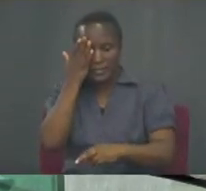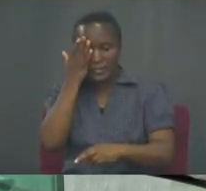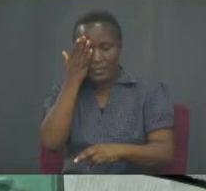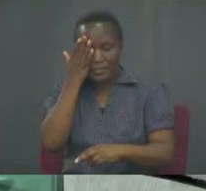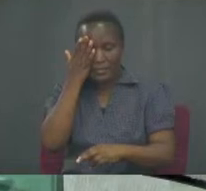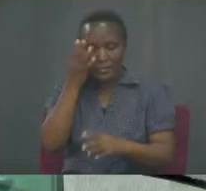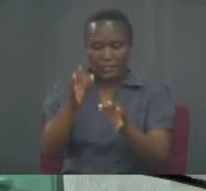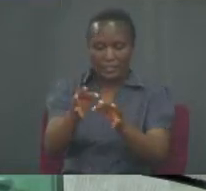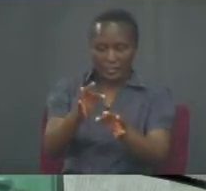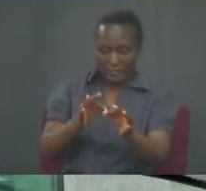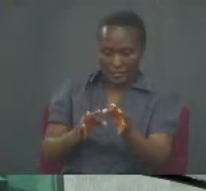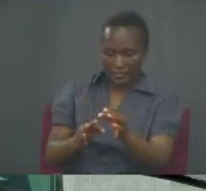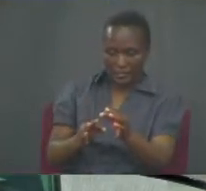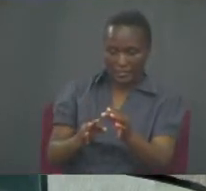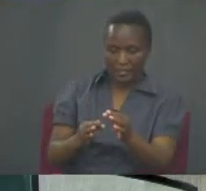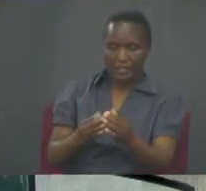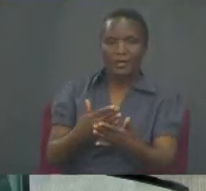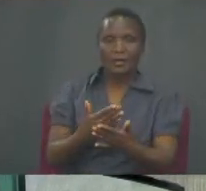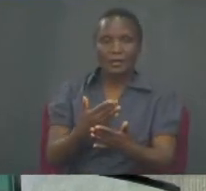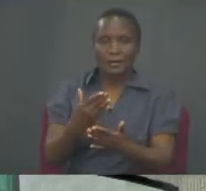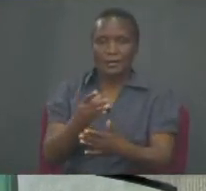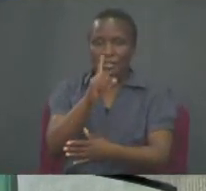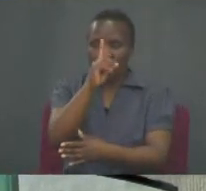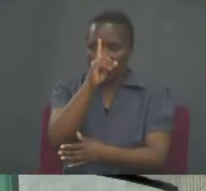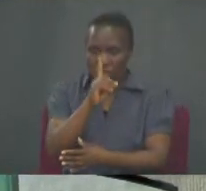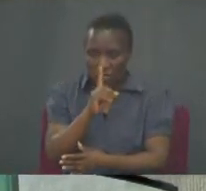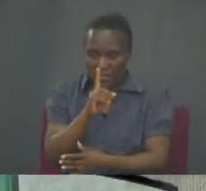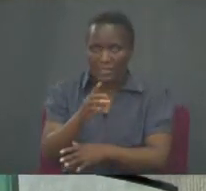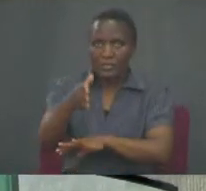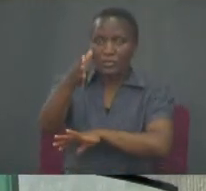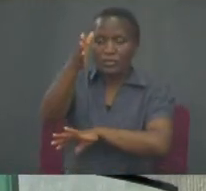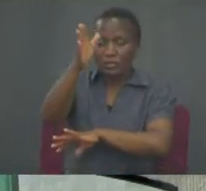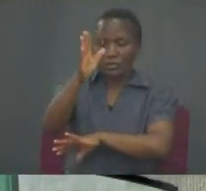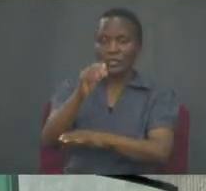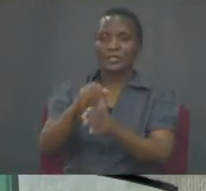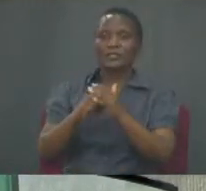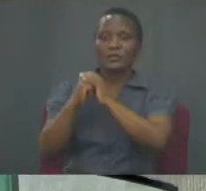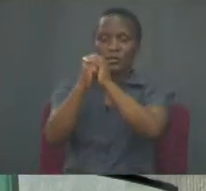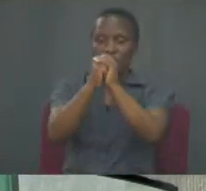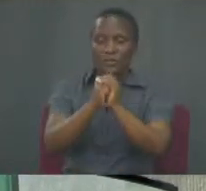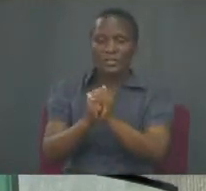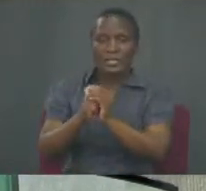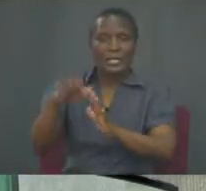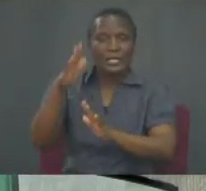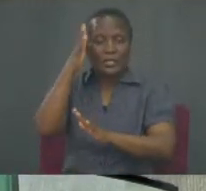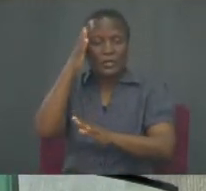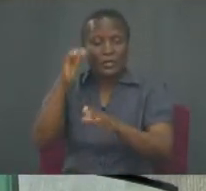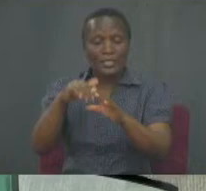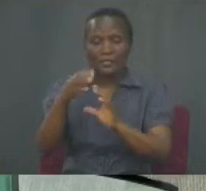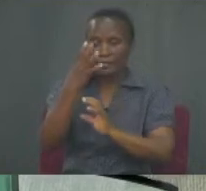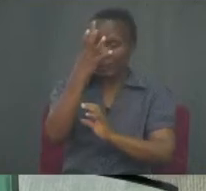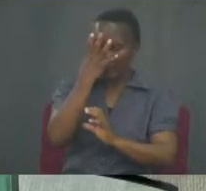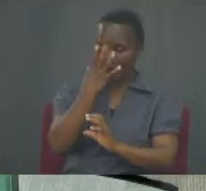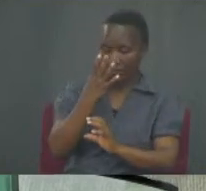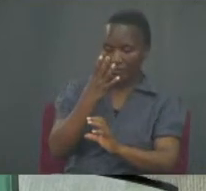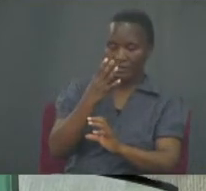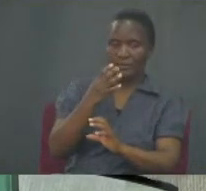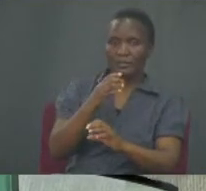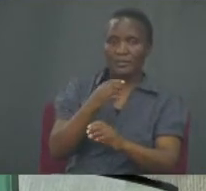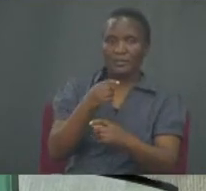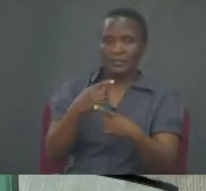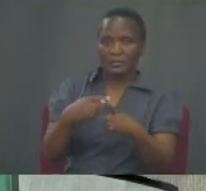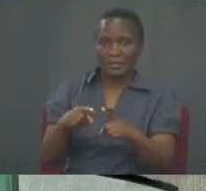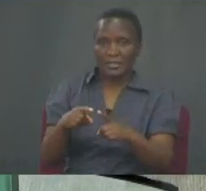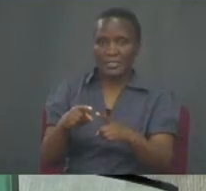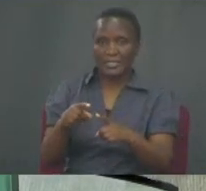instead of making sure that the God they worship is known in Canaan, the other way